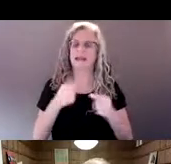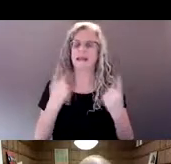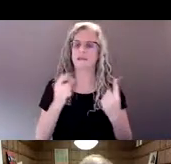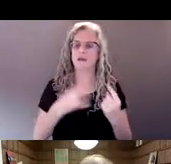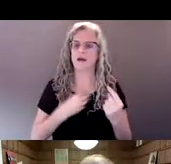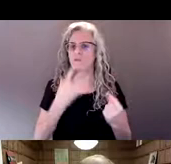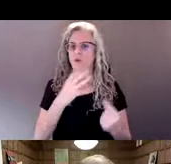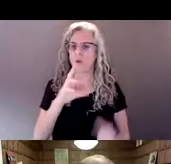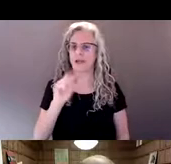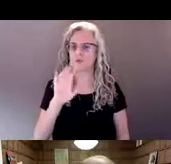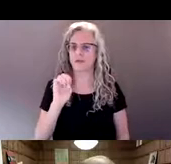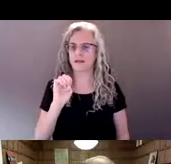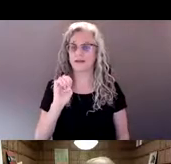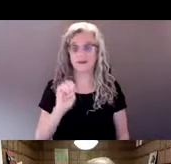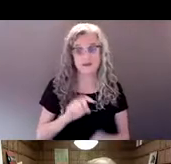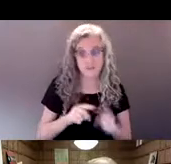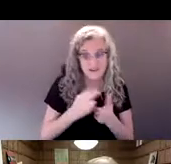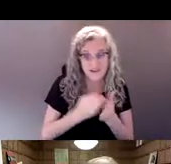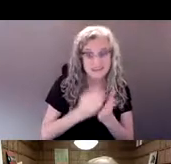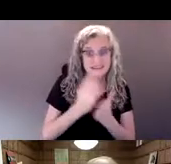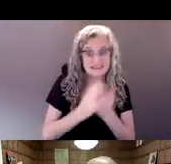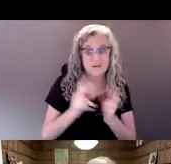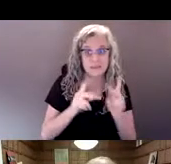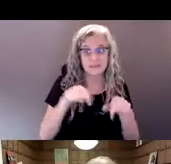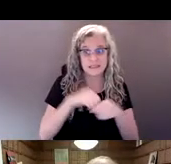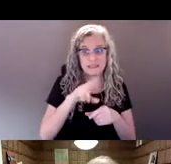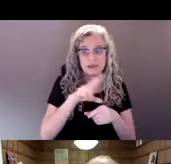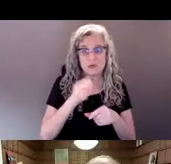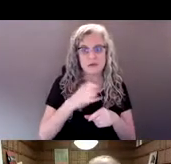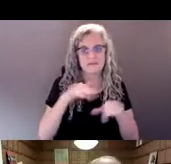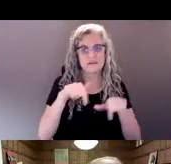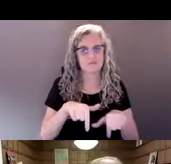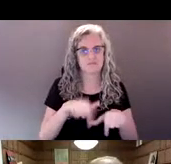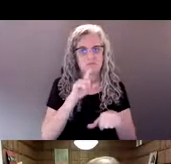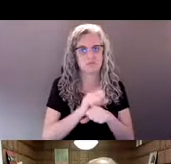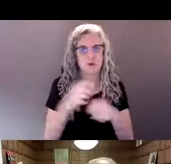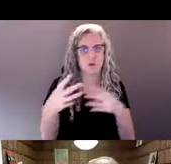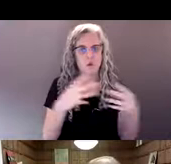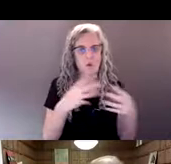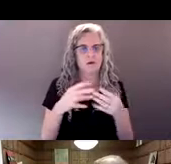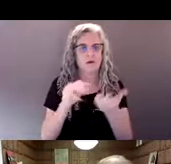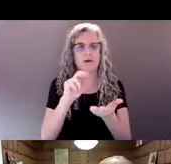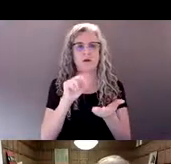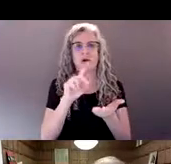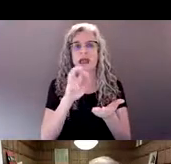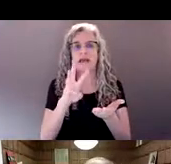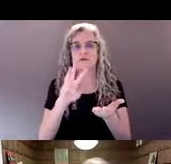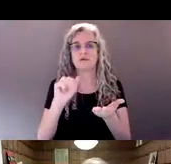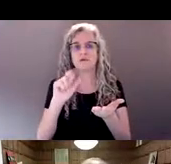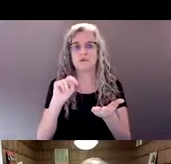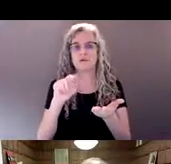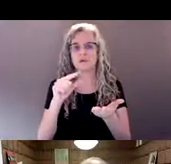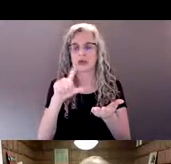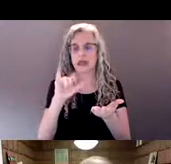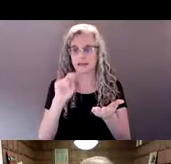do see this as a war. If I could have the next slide. This is Andrew Anglin's,